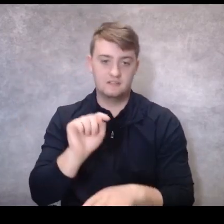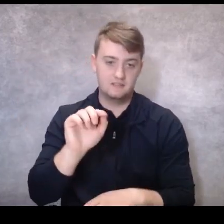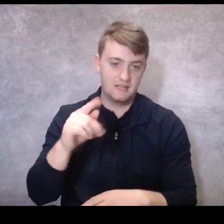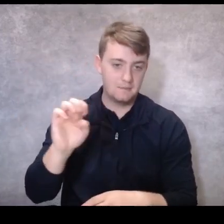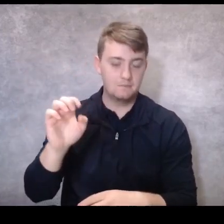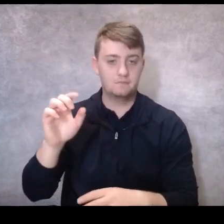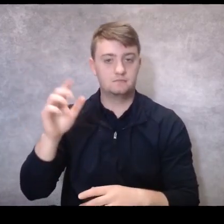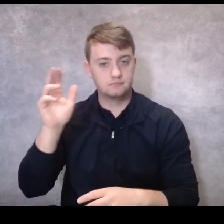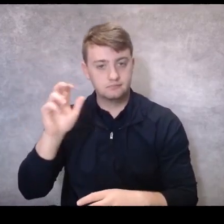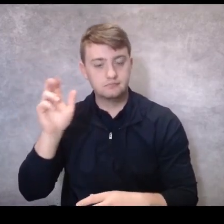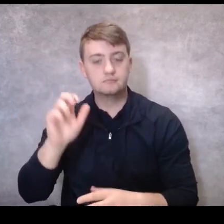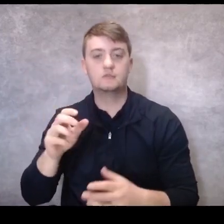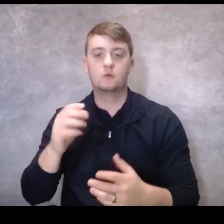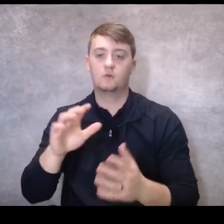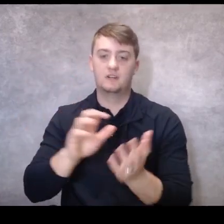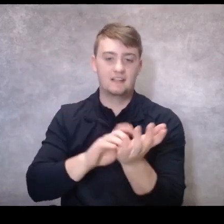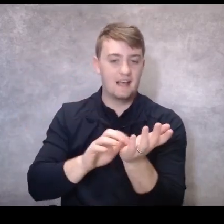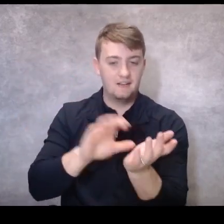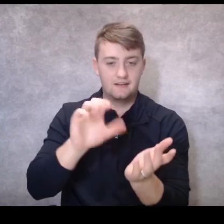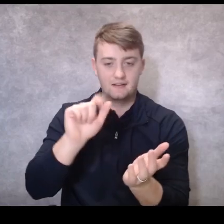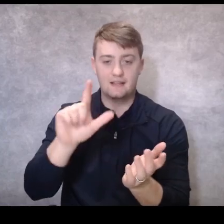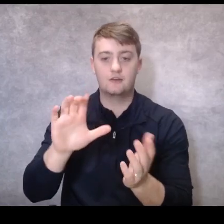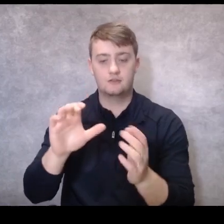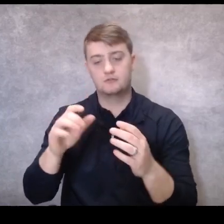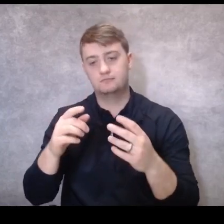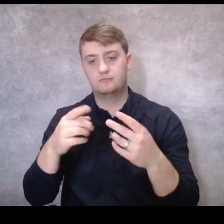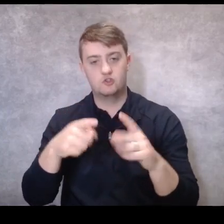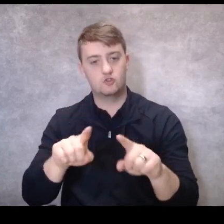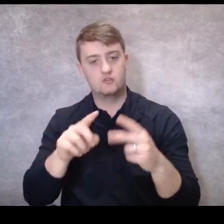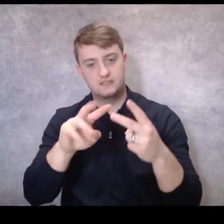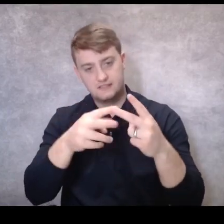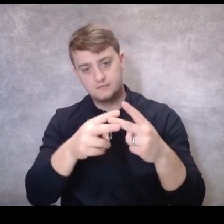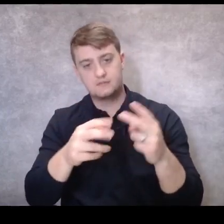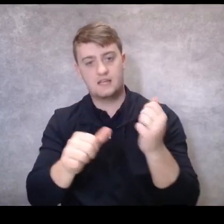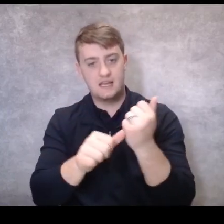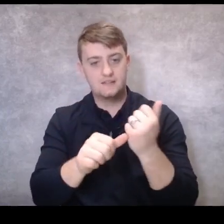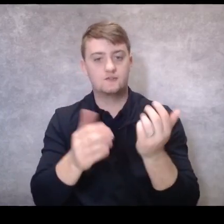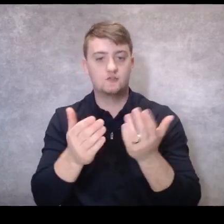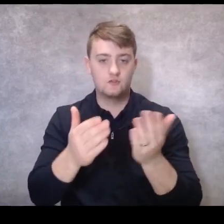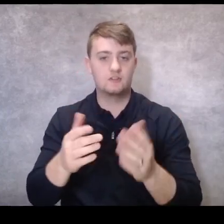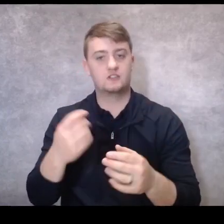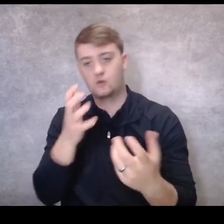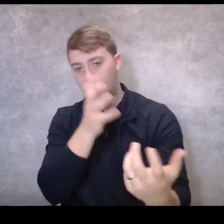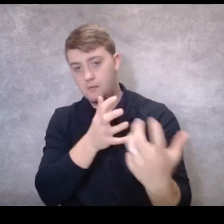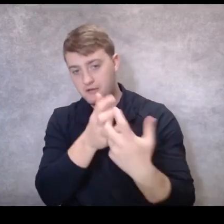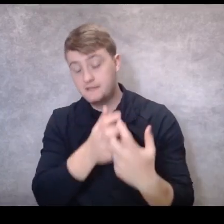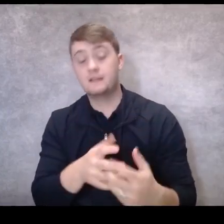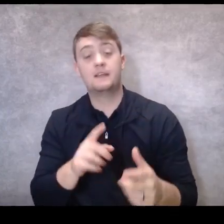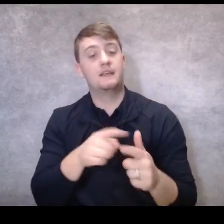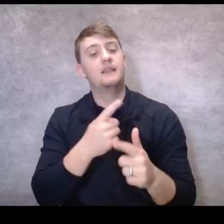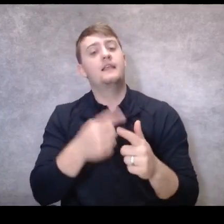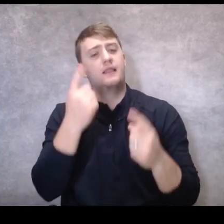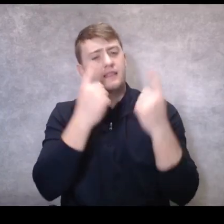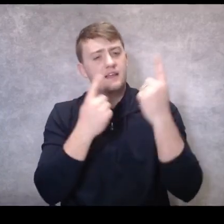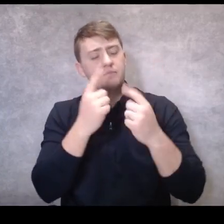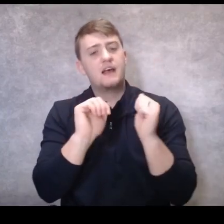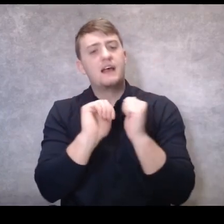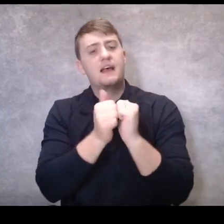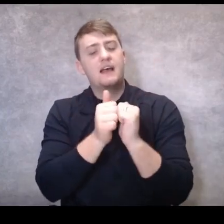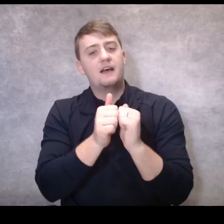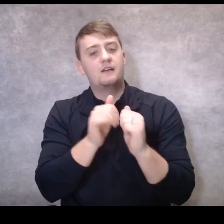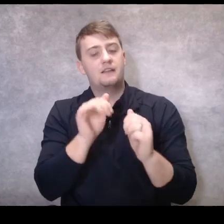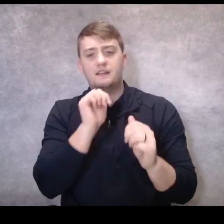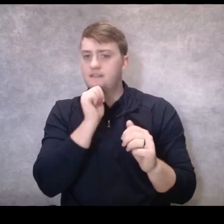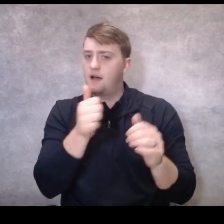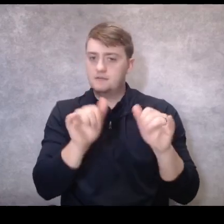tape, calculator, or use of technology in the supplementary aids and services or accommodations, then think about